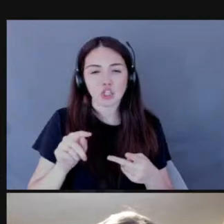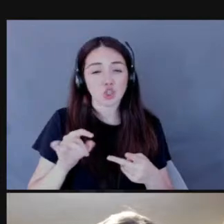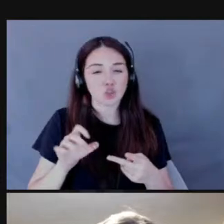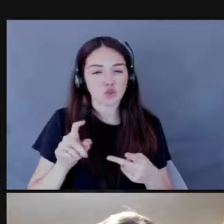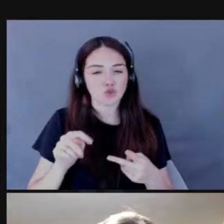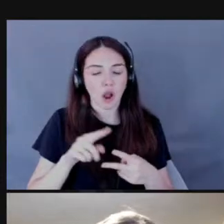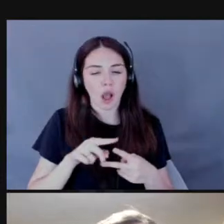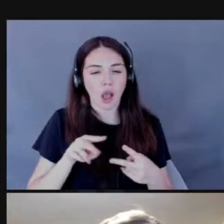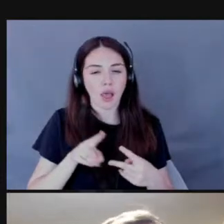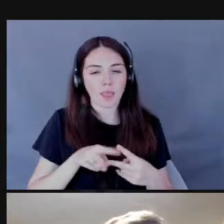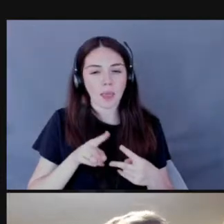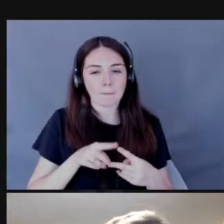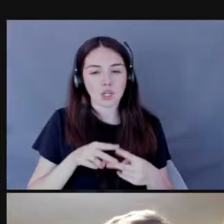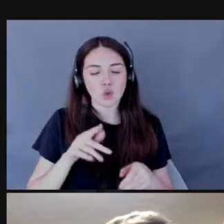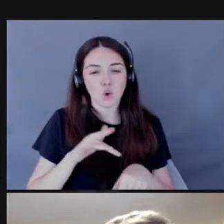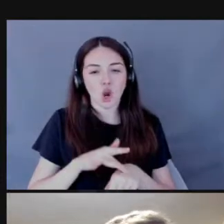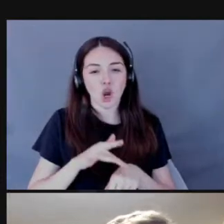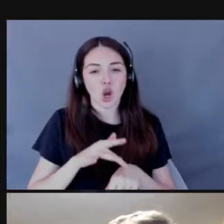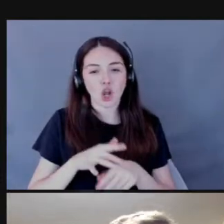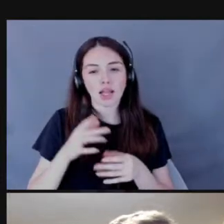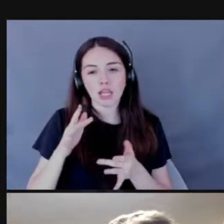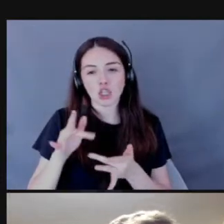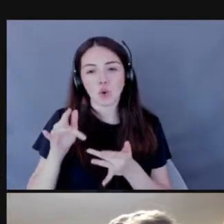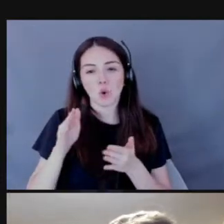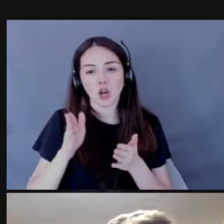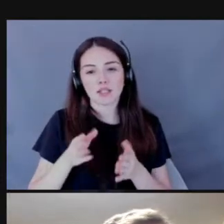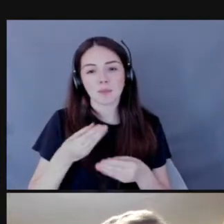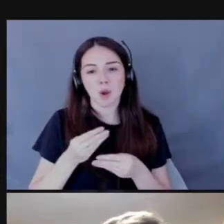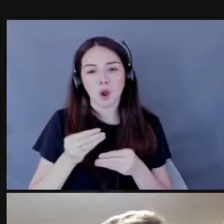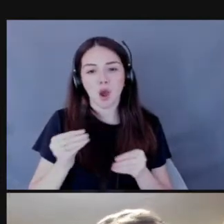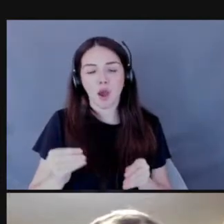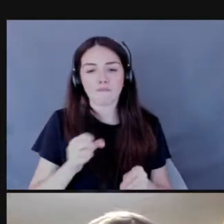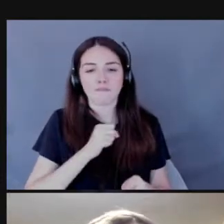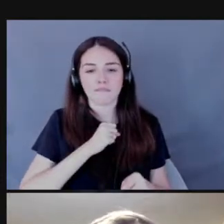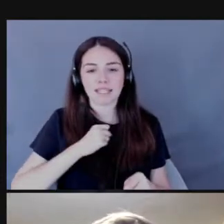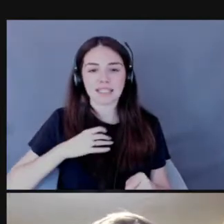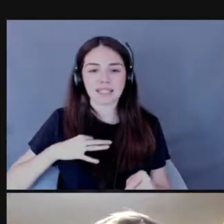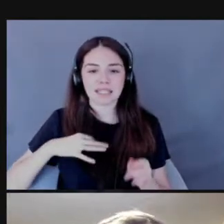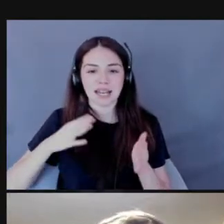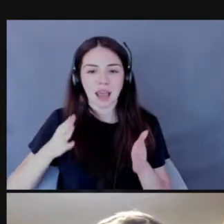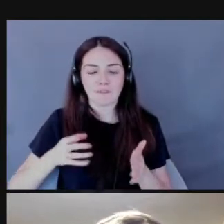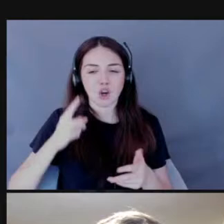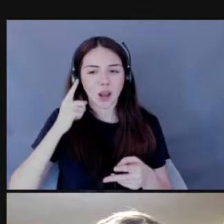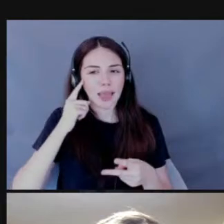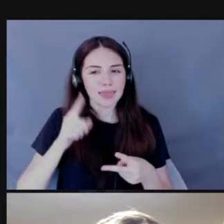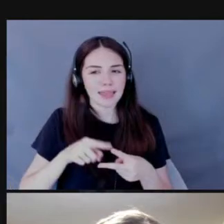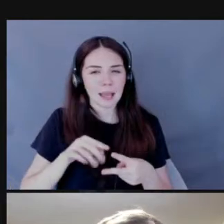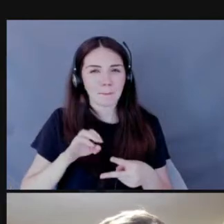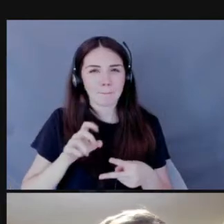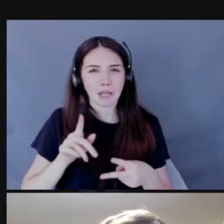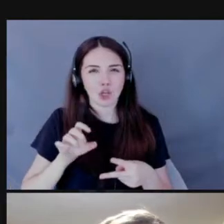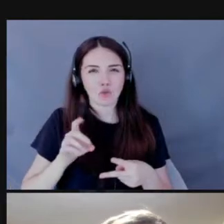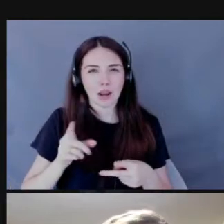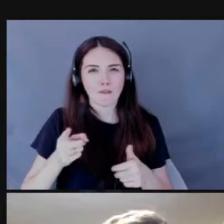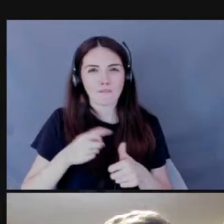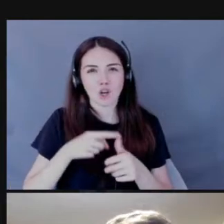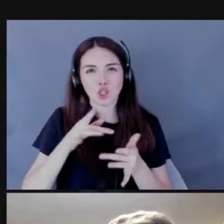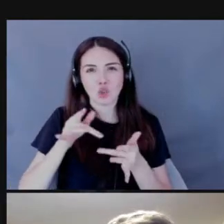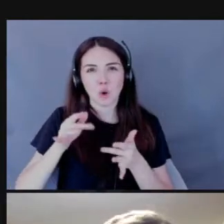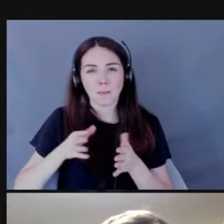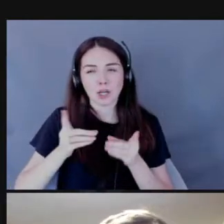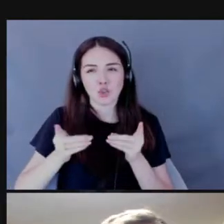early tourism office staffers. I think Gil Crandall was the first tourism director in